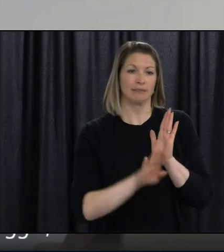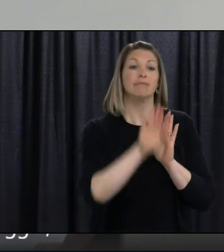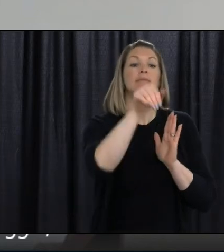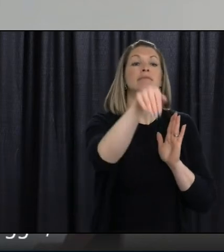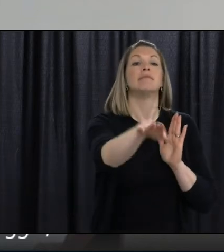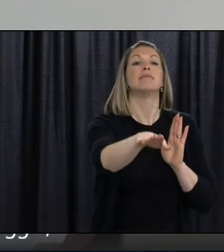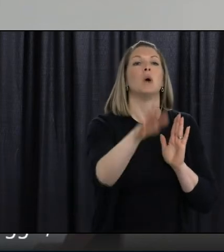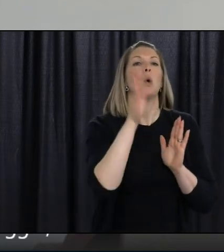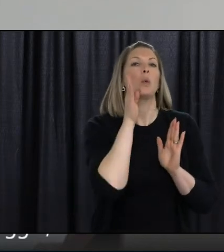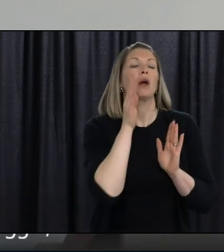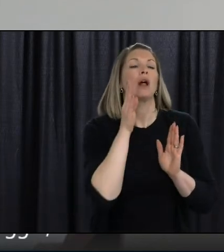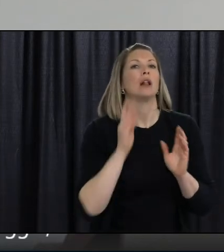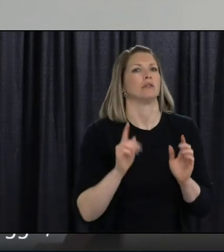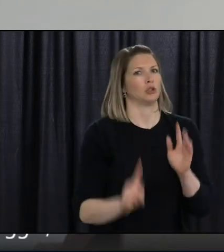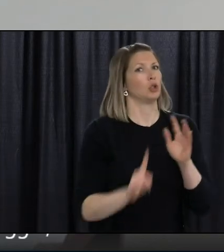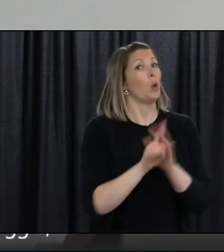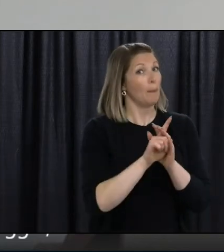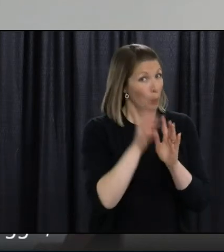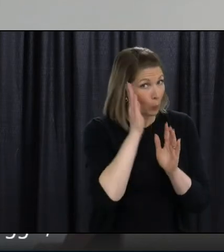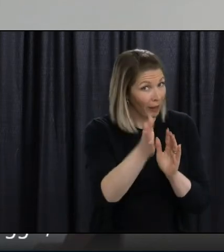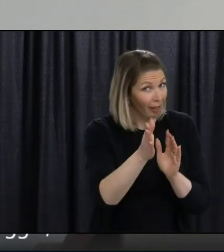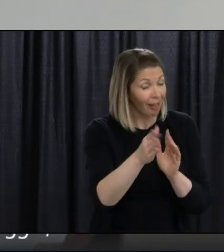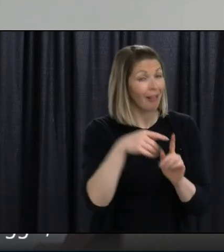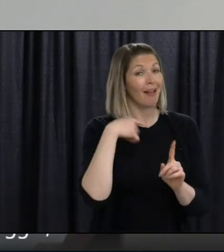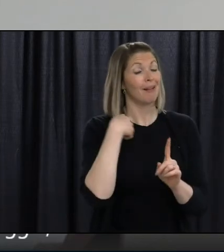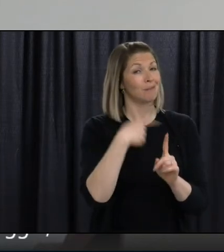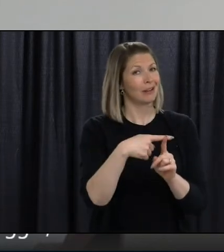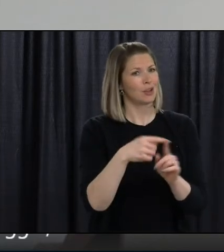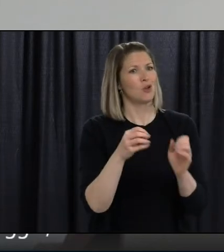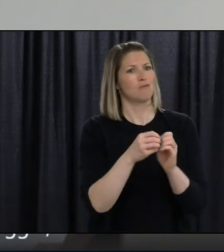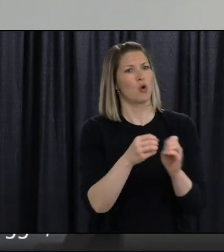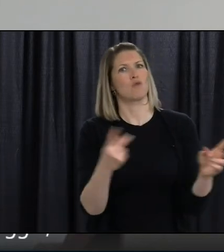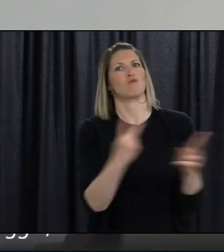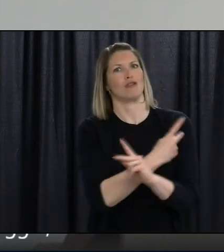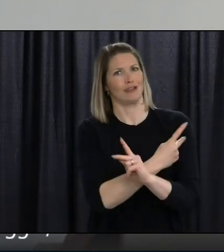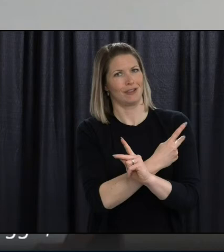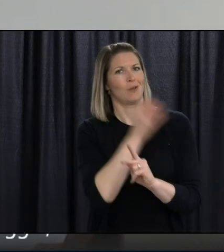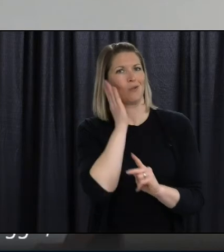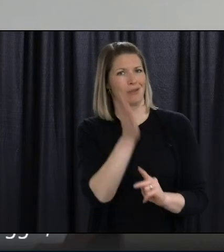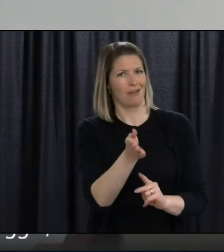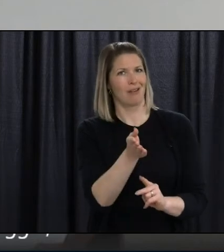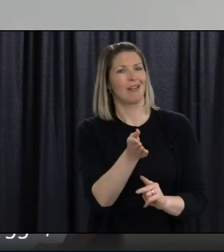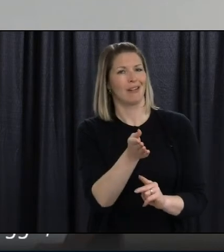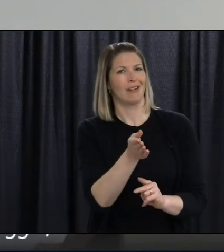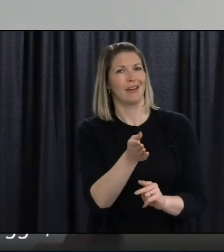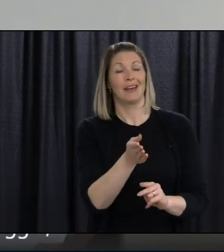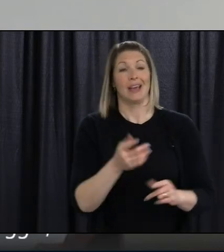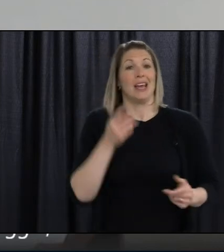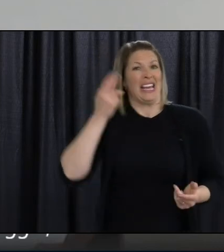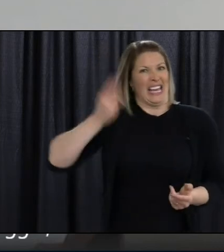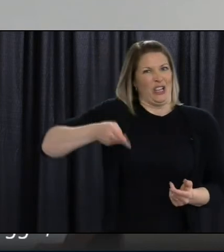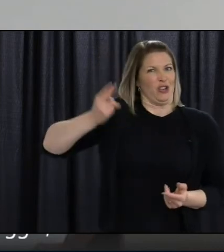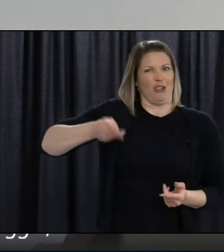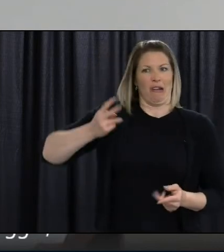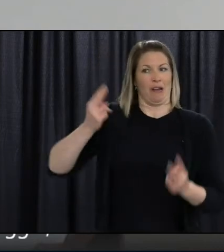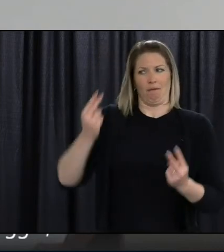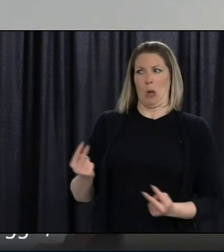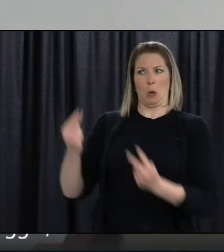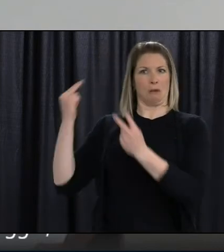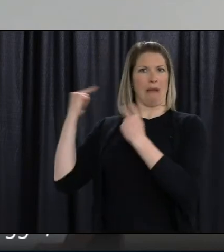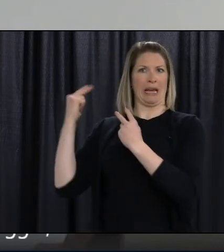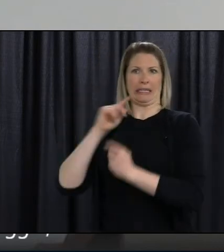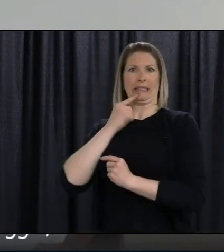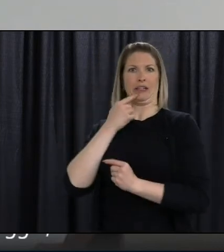on the other, you have projections from well-respected epidemiologists that show that if we do not